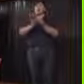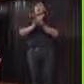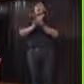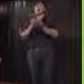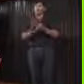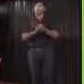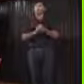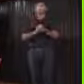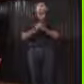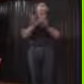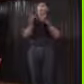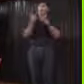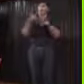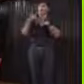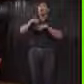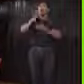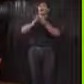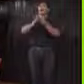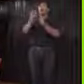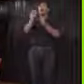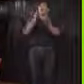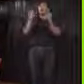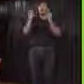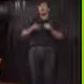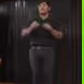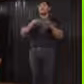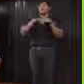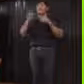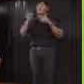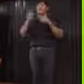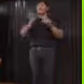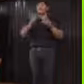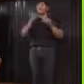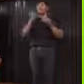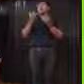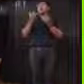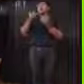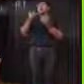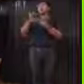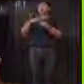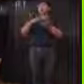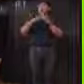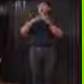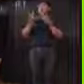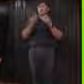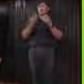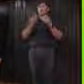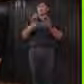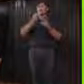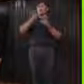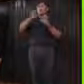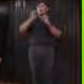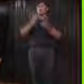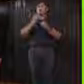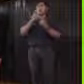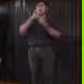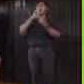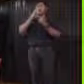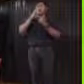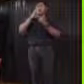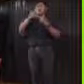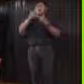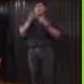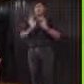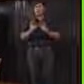So one was working through the system that way, but one could not bring up, your question was, did I make any formal complaint? No, no